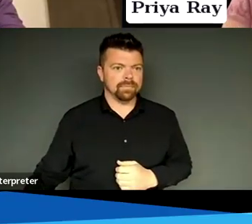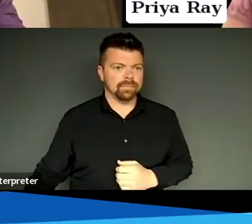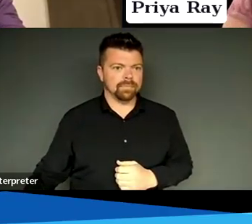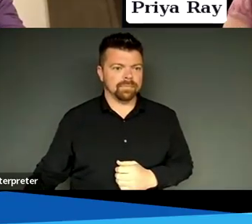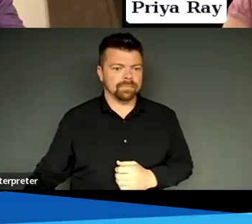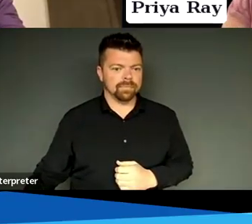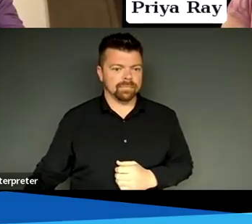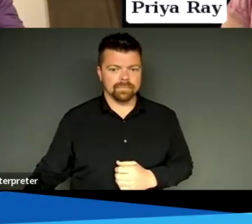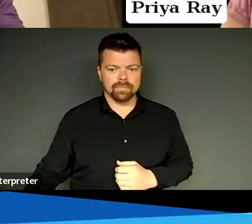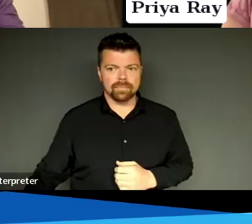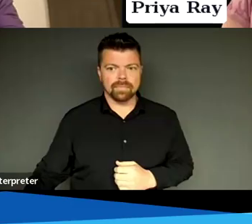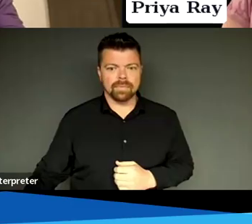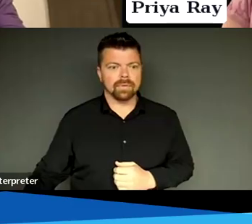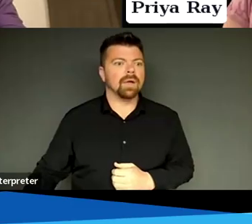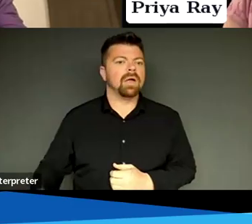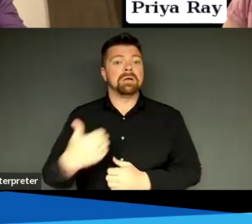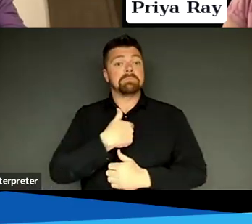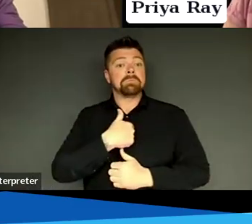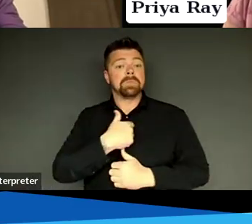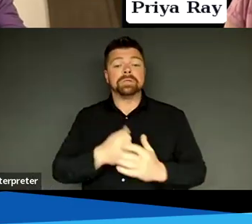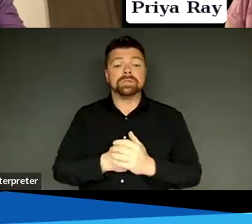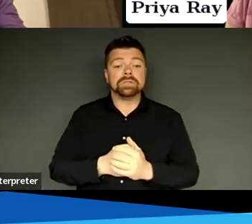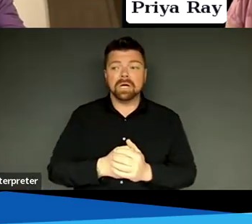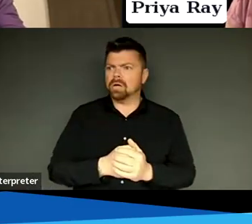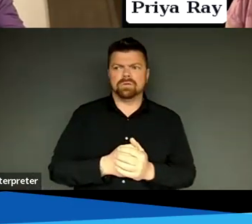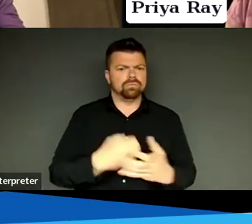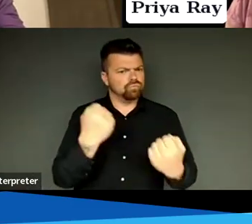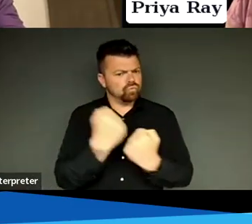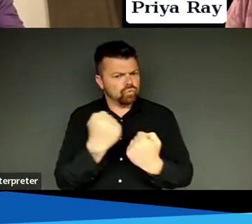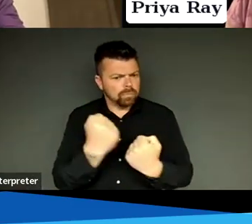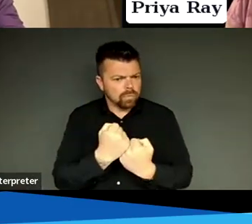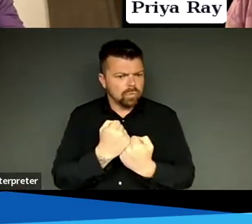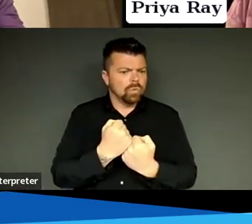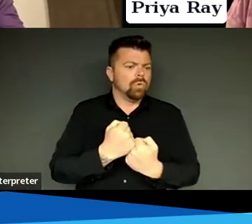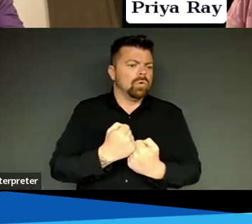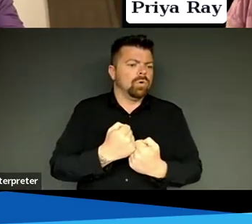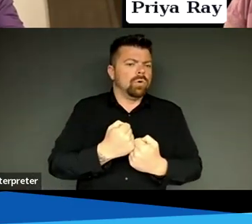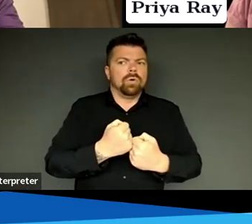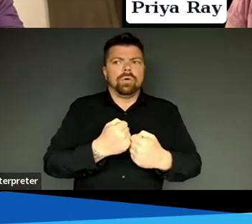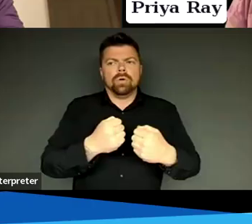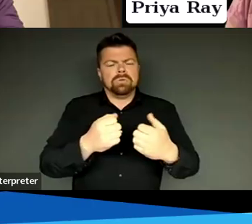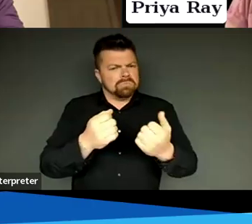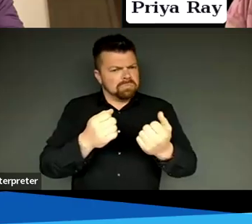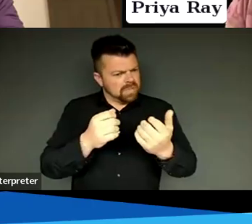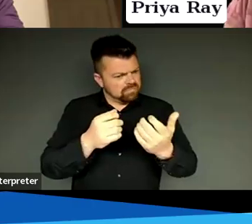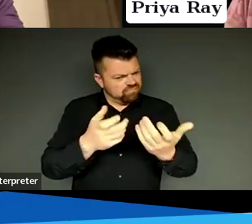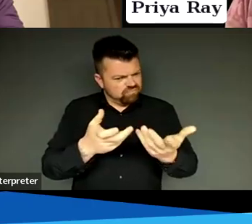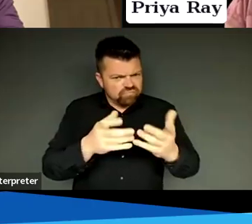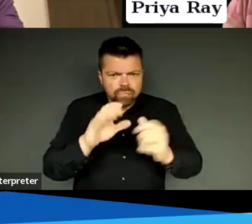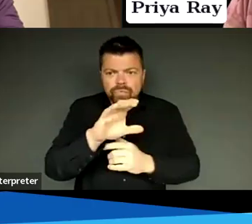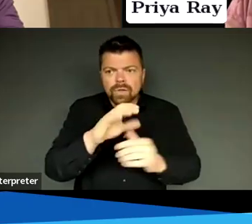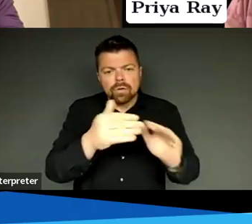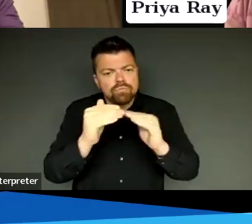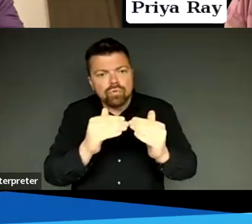the Swan Clay Studio where I make clay. It's really not ADA compliant at all. And they just had me go around